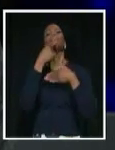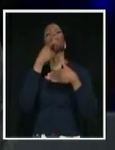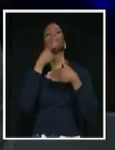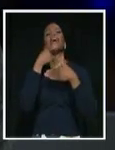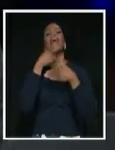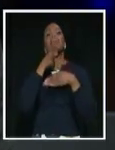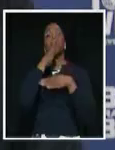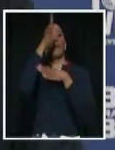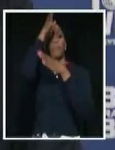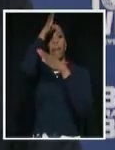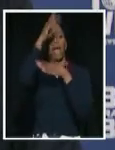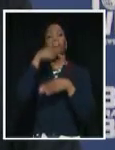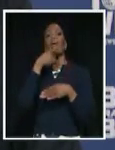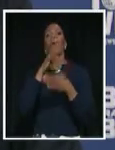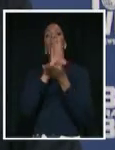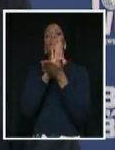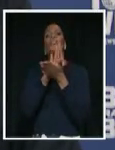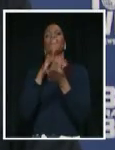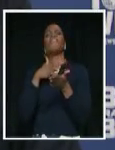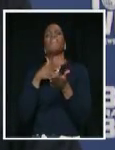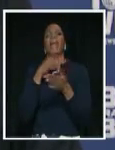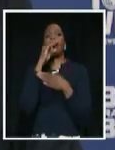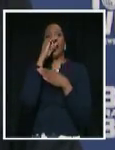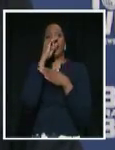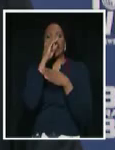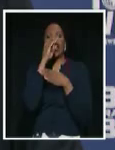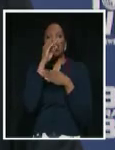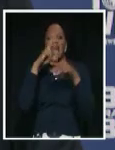school students who feel their kids are being squeezed out of their